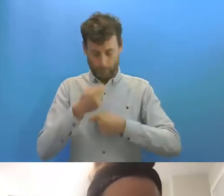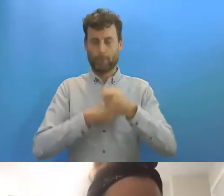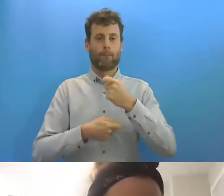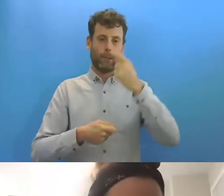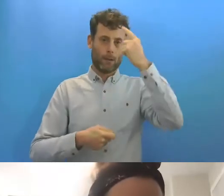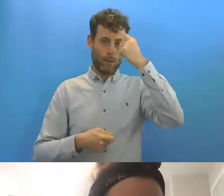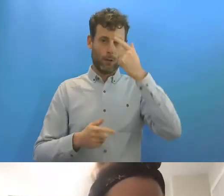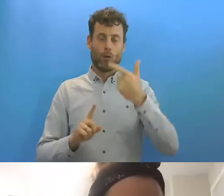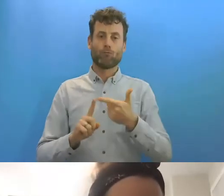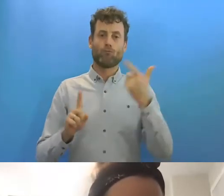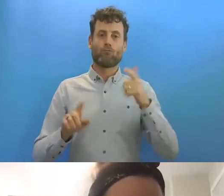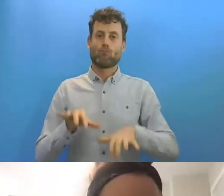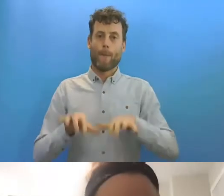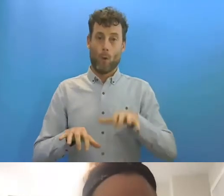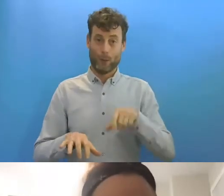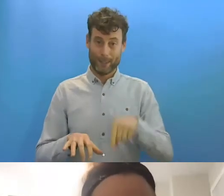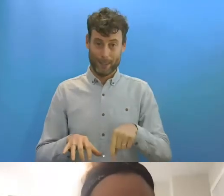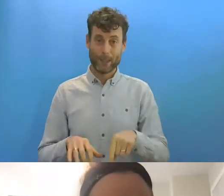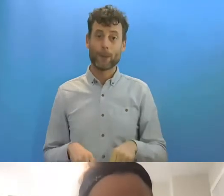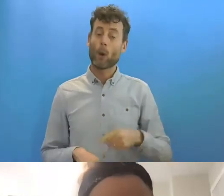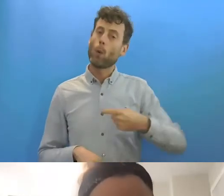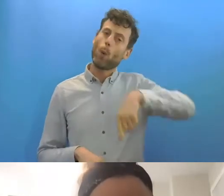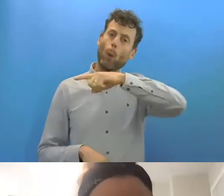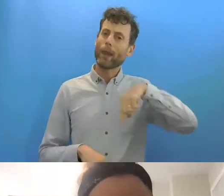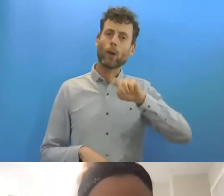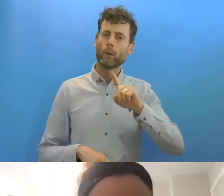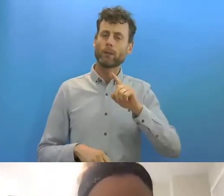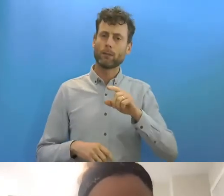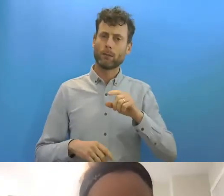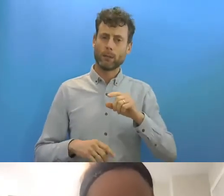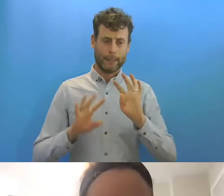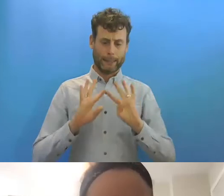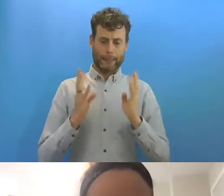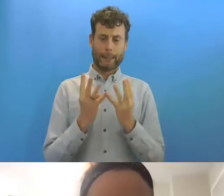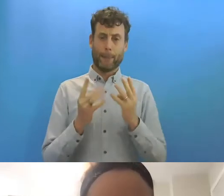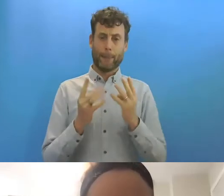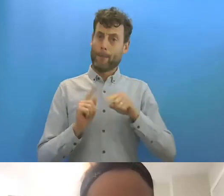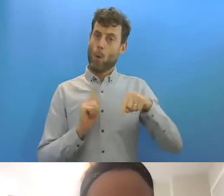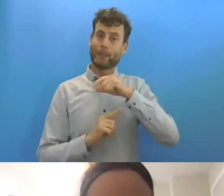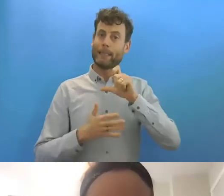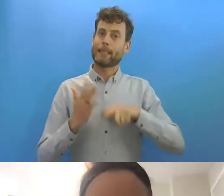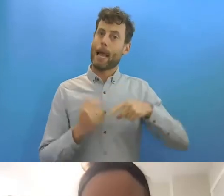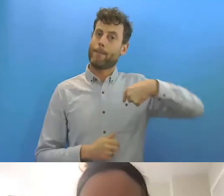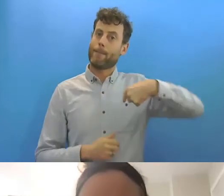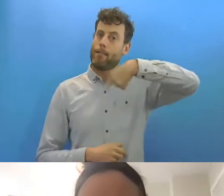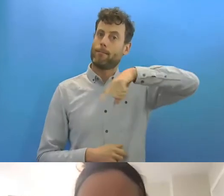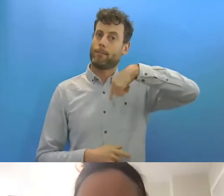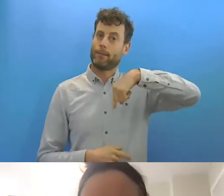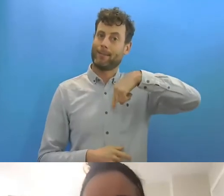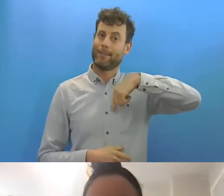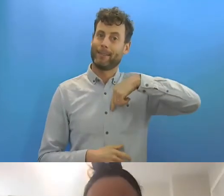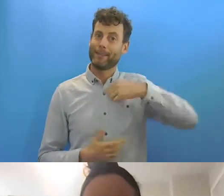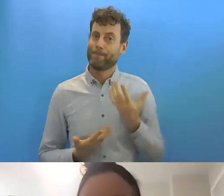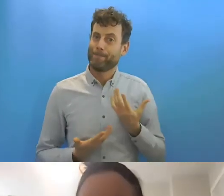a disabled-led majority disabled-led team with Unlimited, which means I